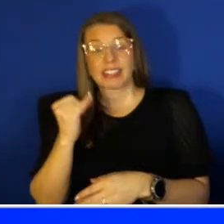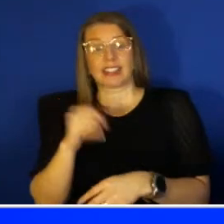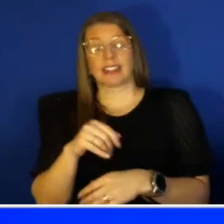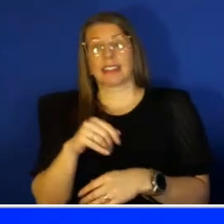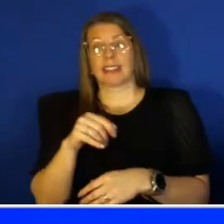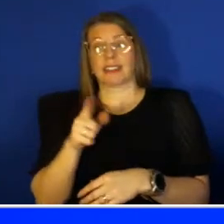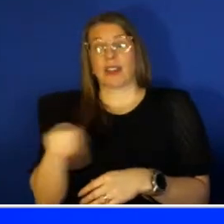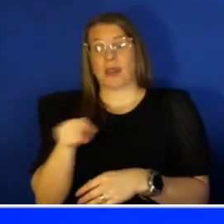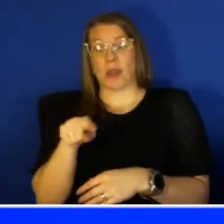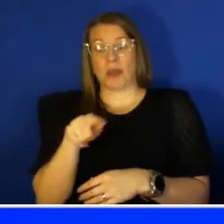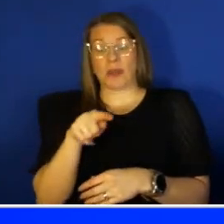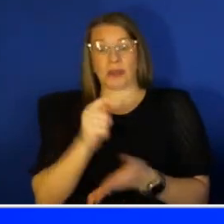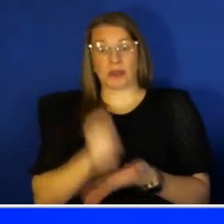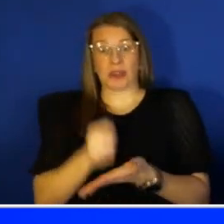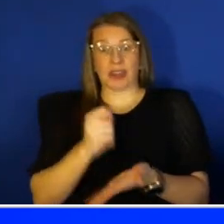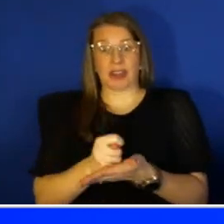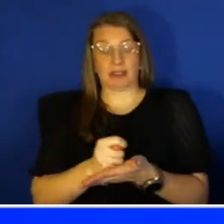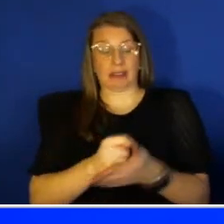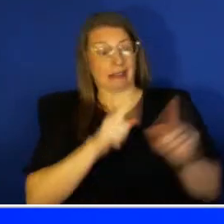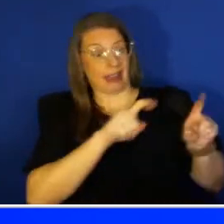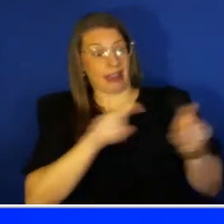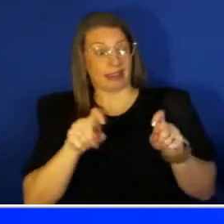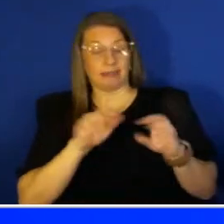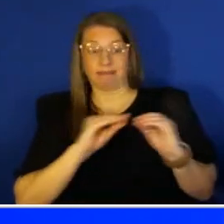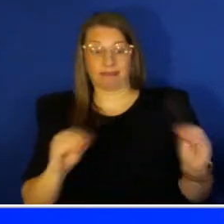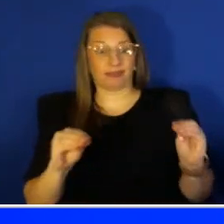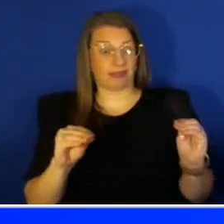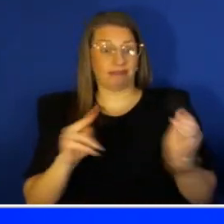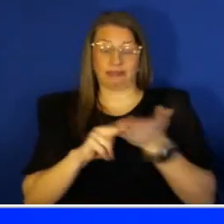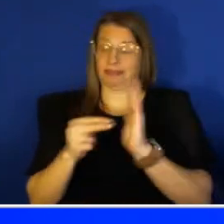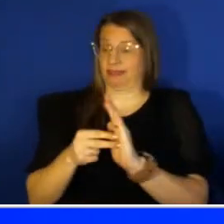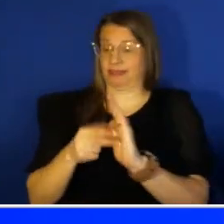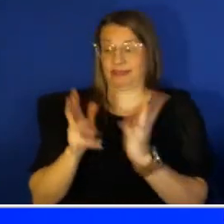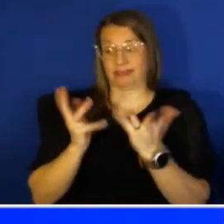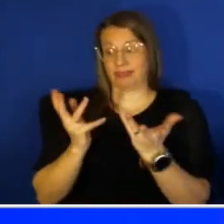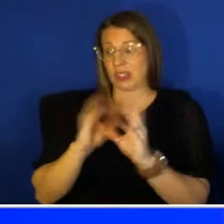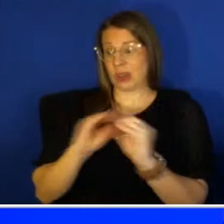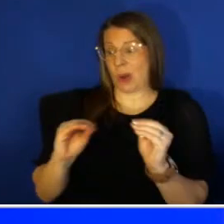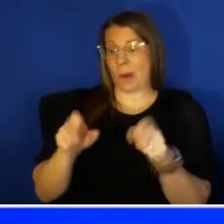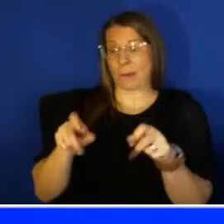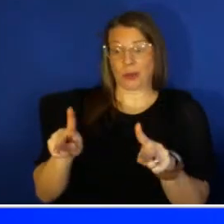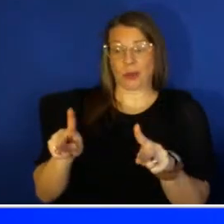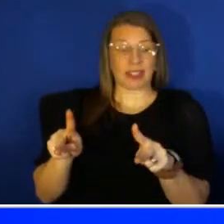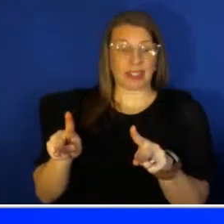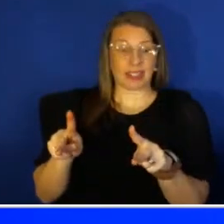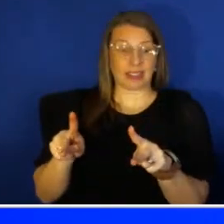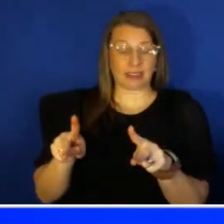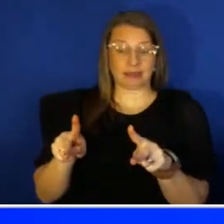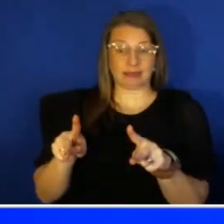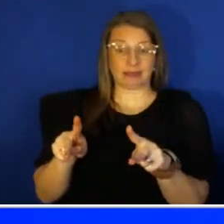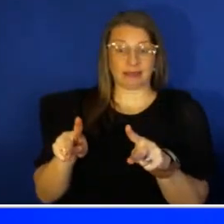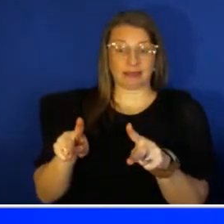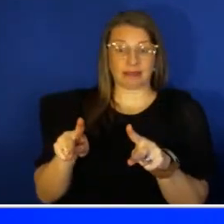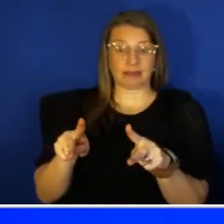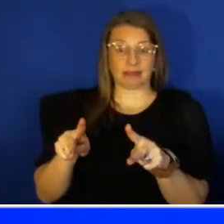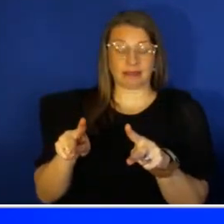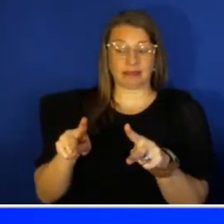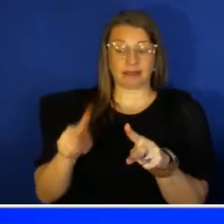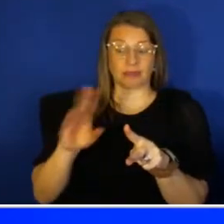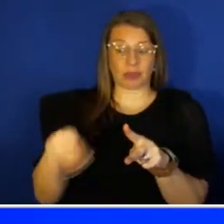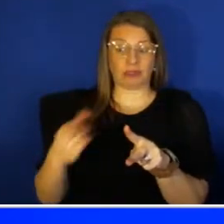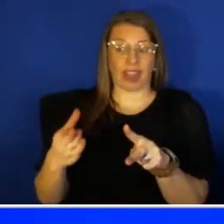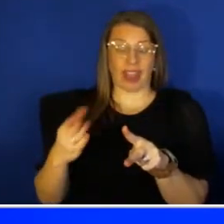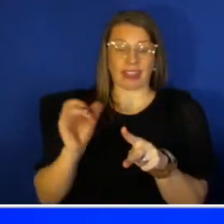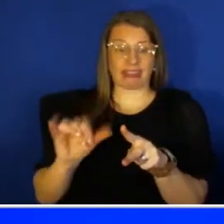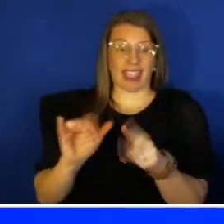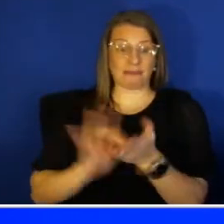treatments wouldn't have been tested, today we wouldn't have had that opportunity to extend that service to the patient. So it's